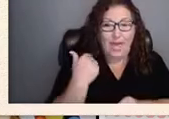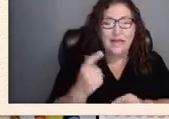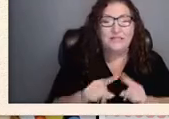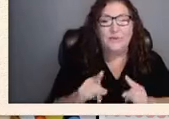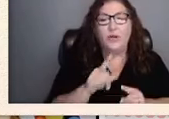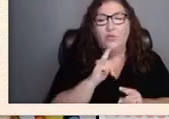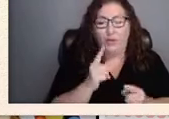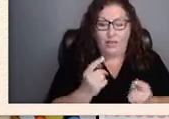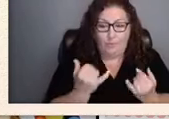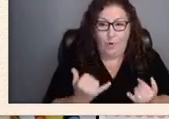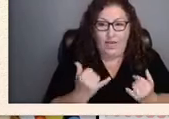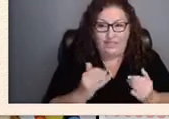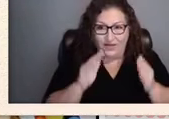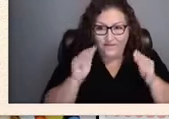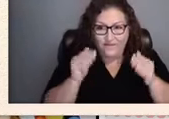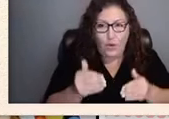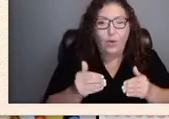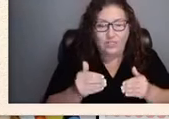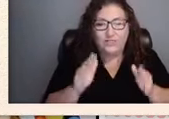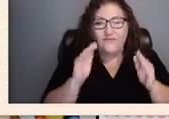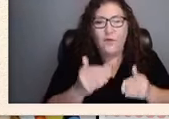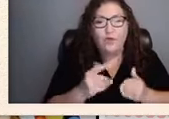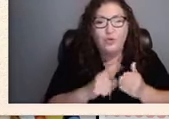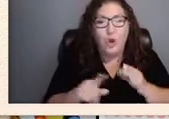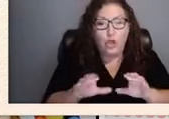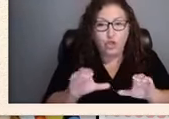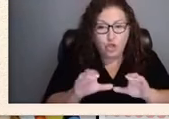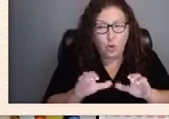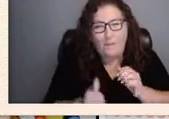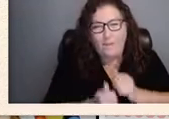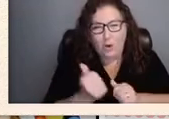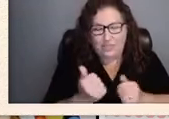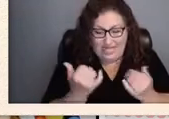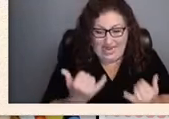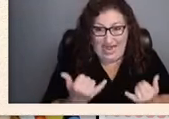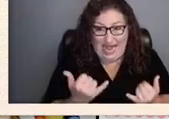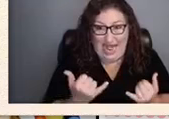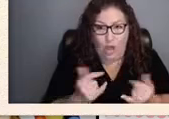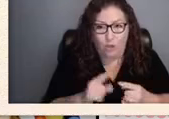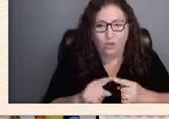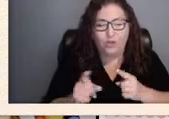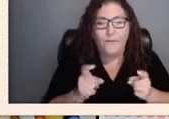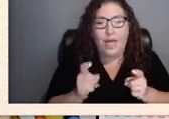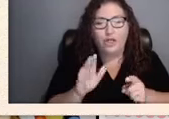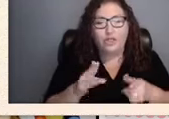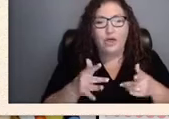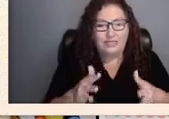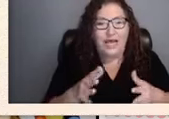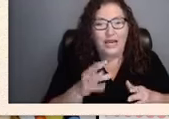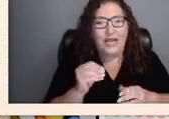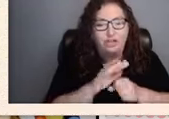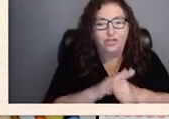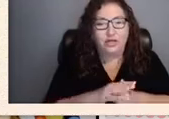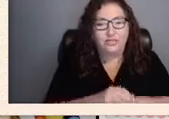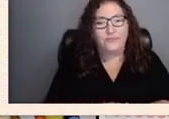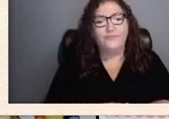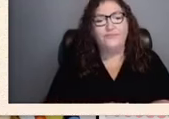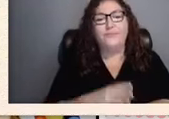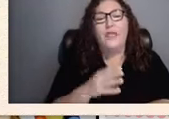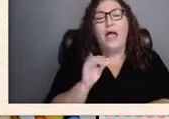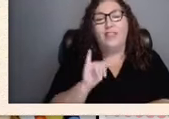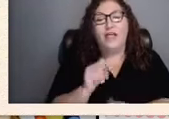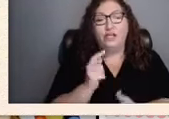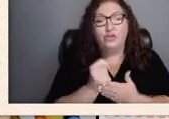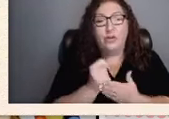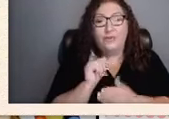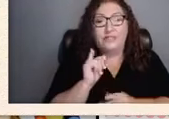focused. It's focused on what you're doing mostly in the here and now to manage your anxiety and distress. These are treatments that are applicable to